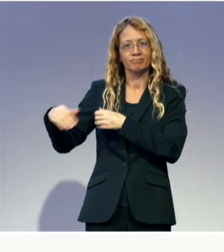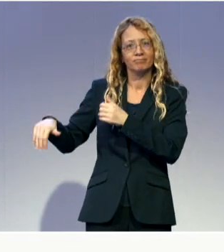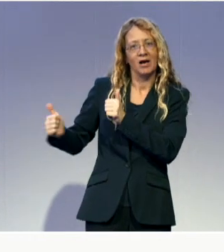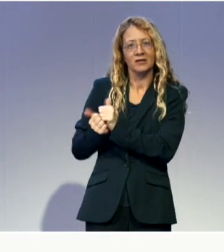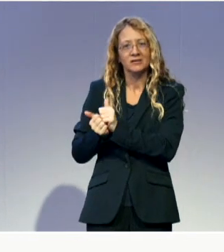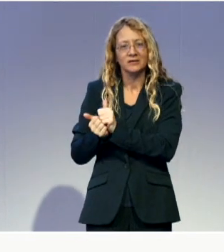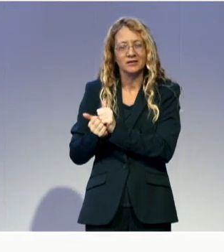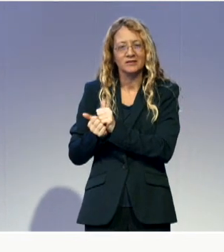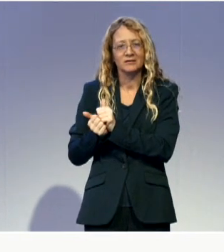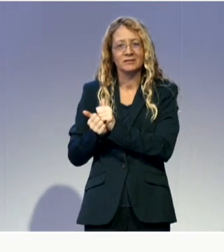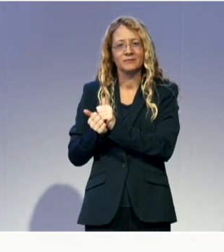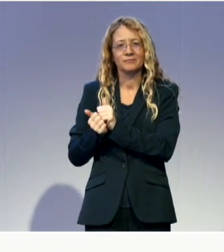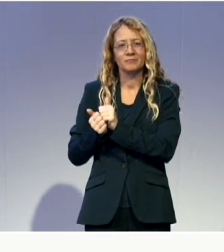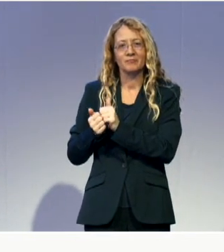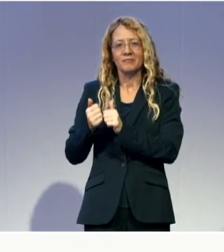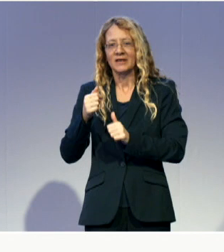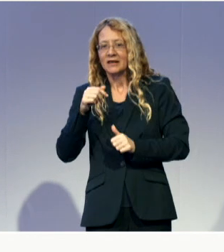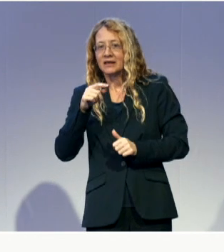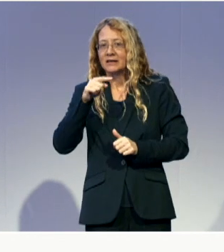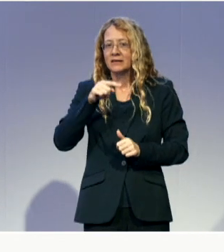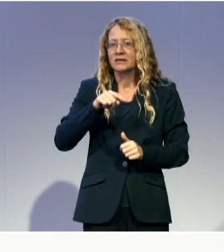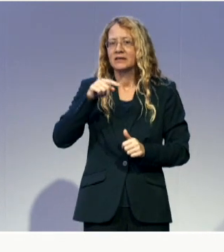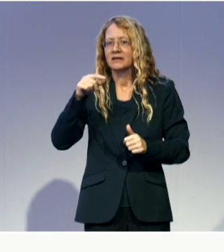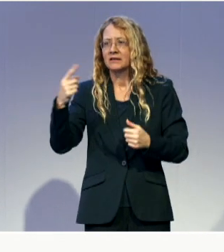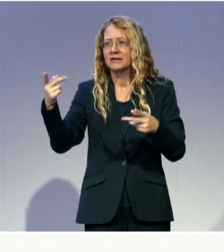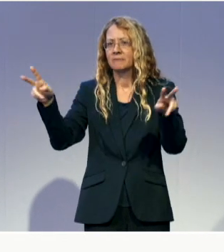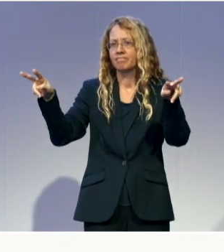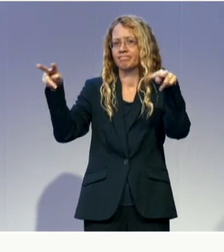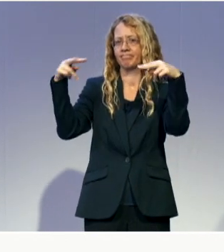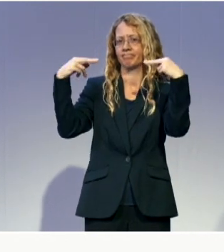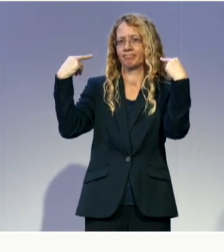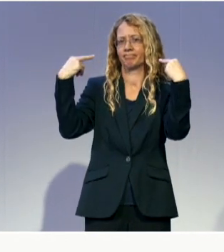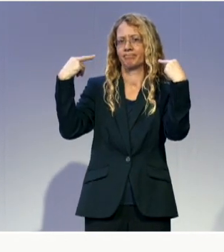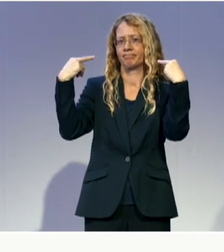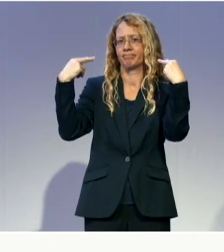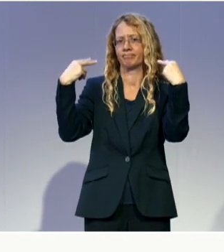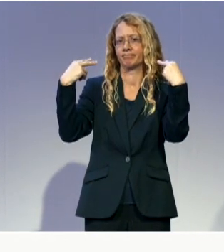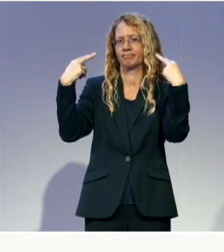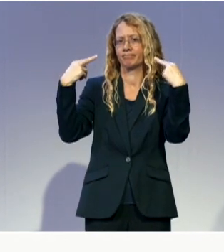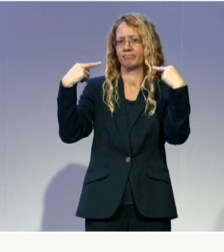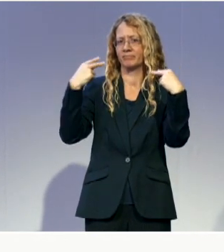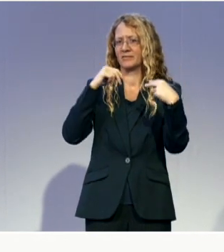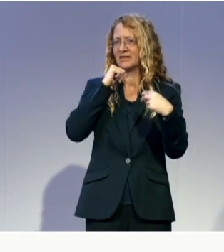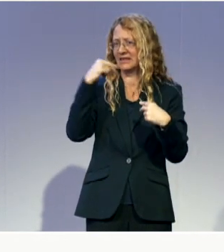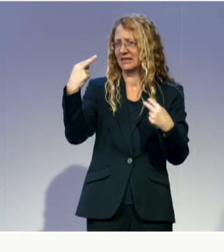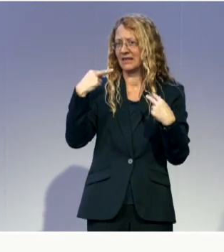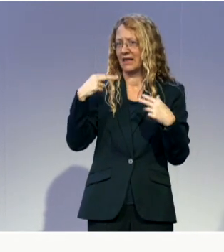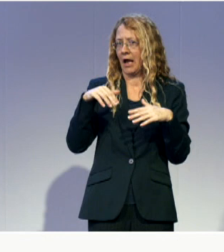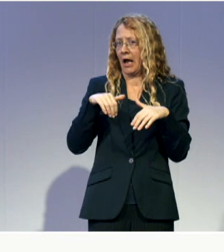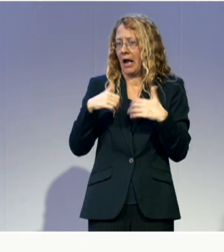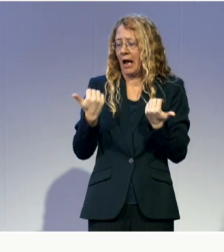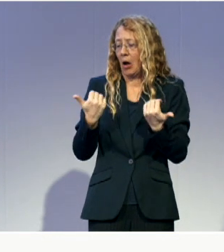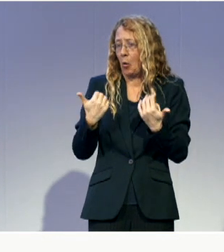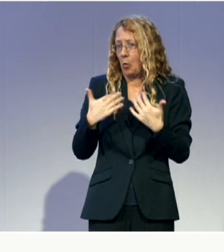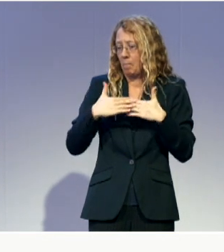someone like me, you may not realize how much help I need. So I went up there to tell our